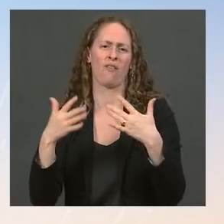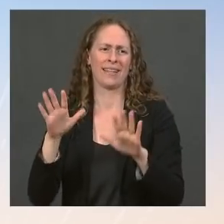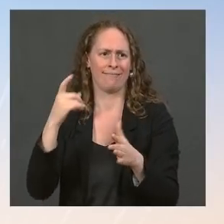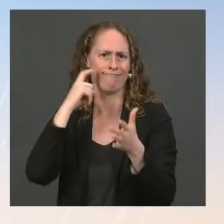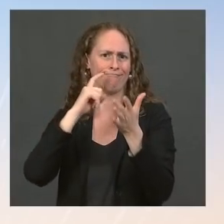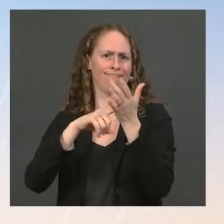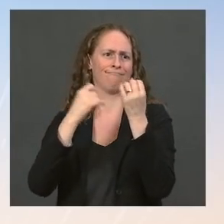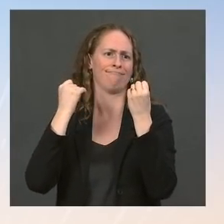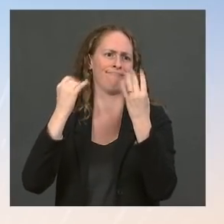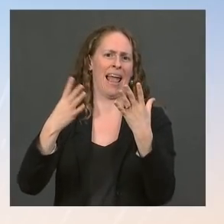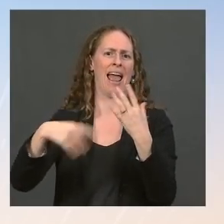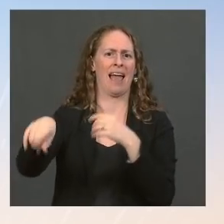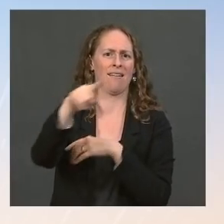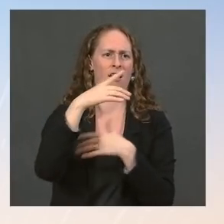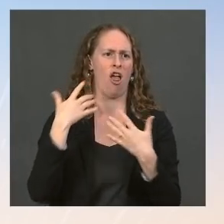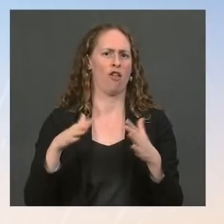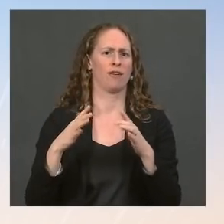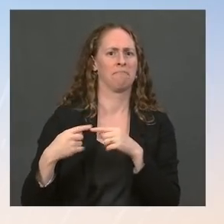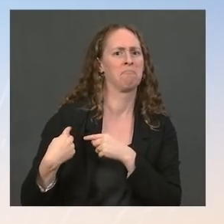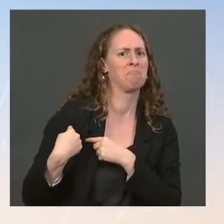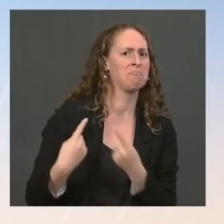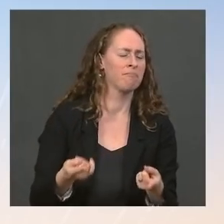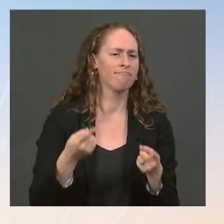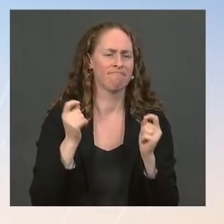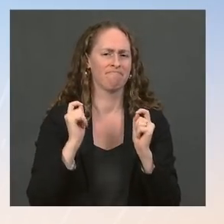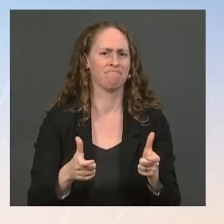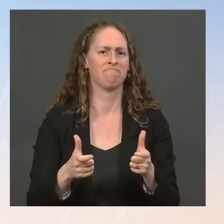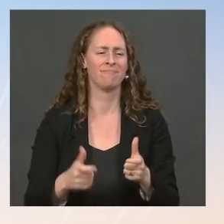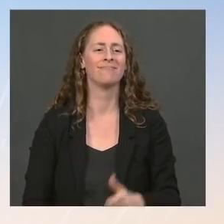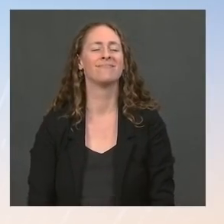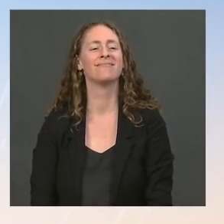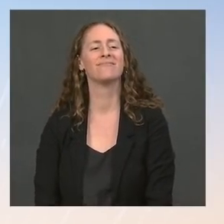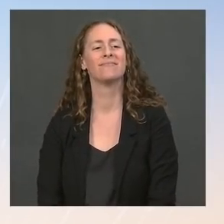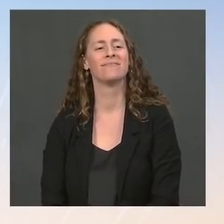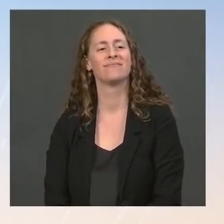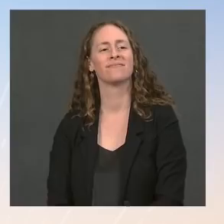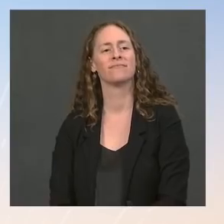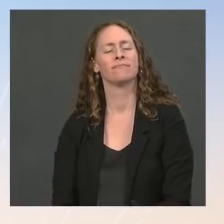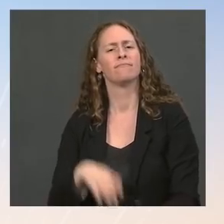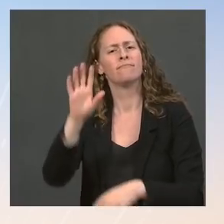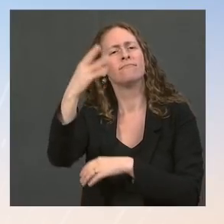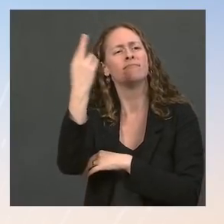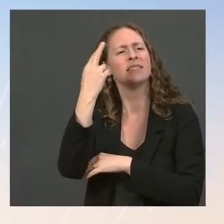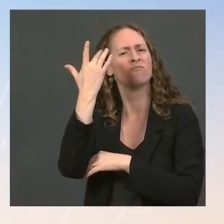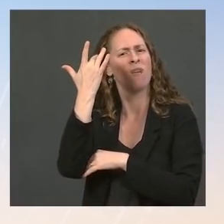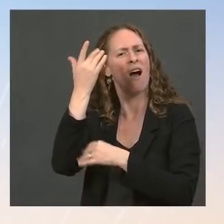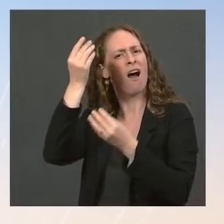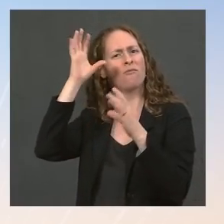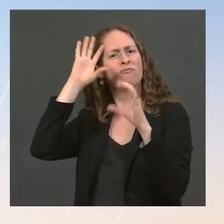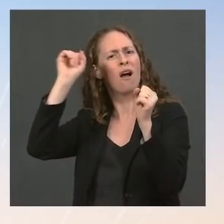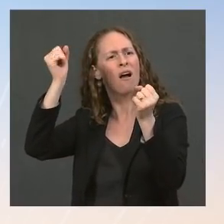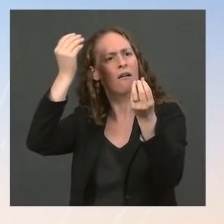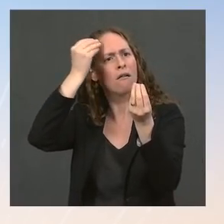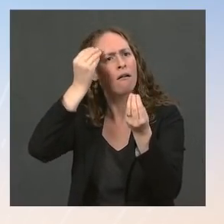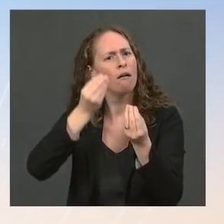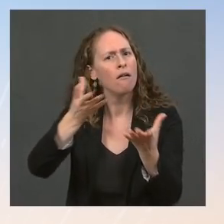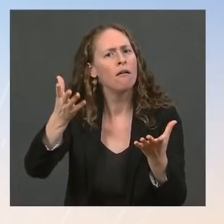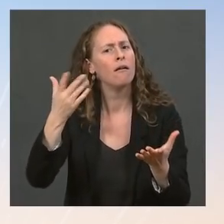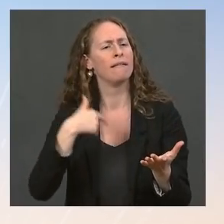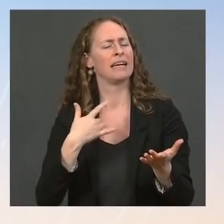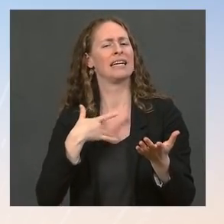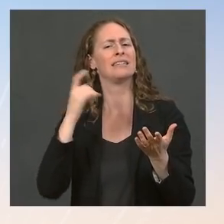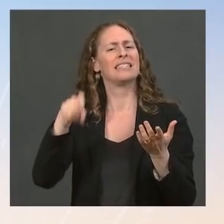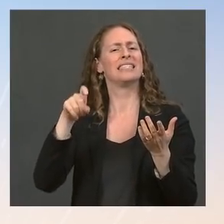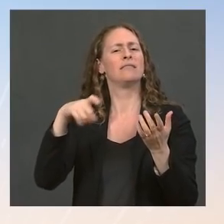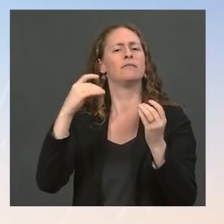short period of time in vaccination rates. So one of the reasons the president made that announcement 2 weeks ago is because he knows we need to do more. We're going to continue to do